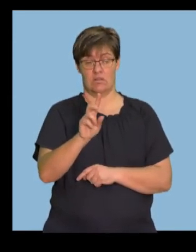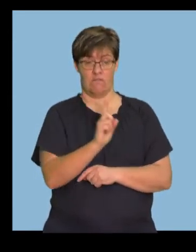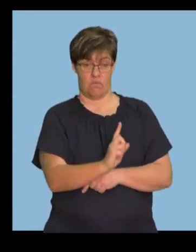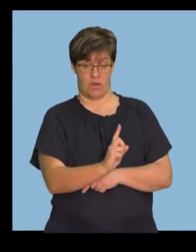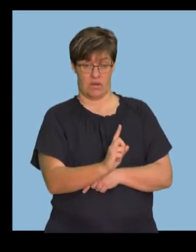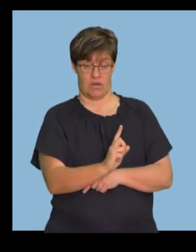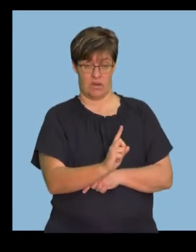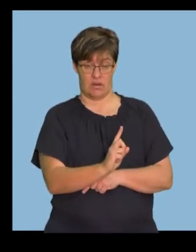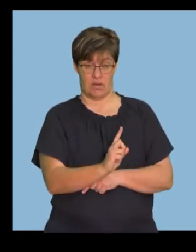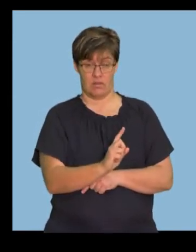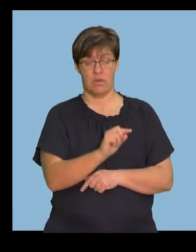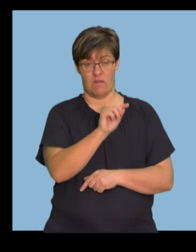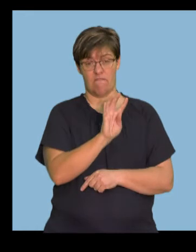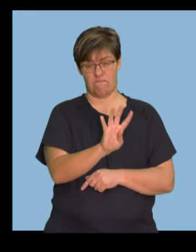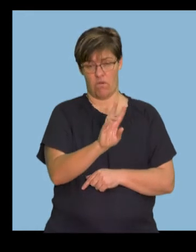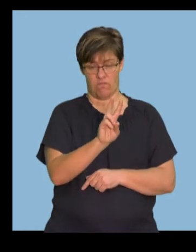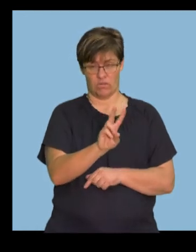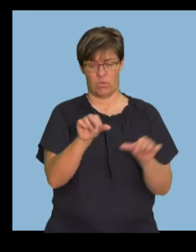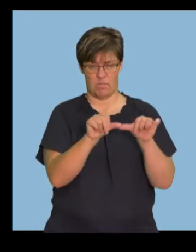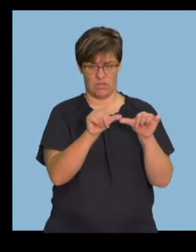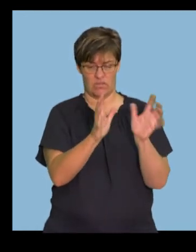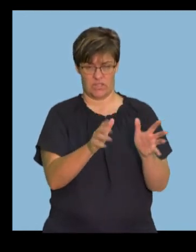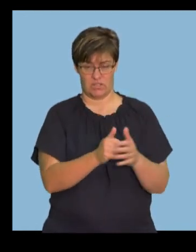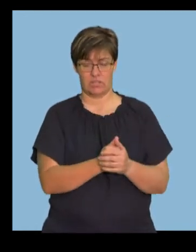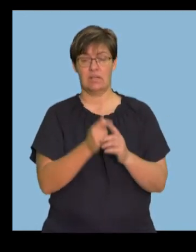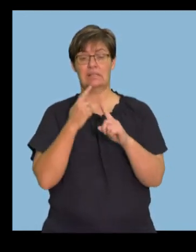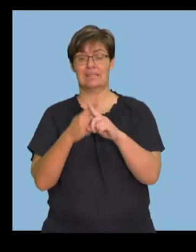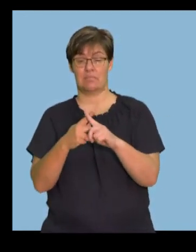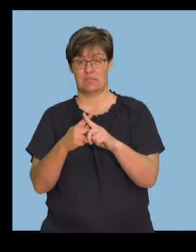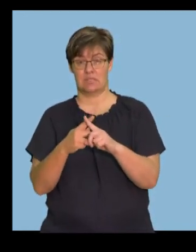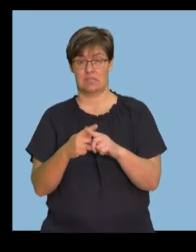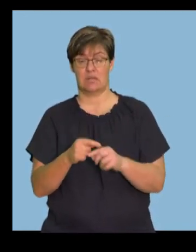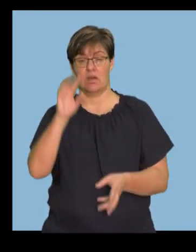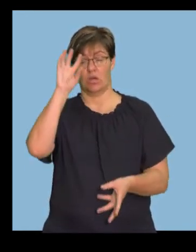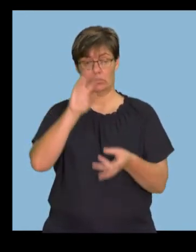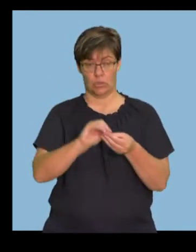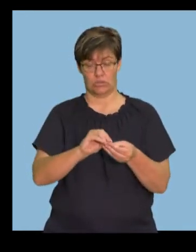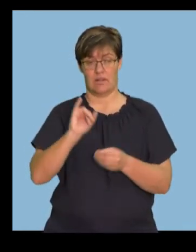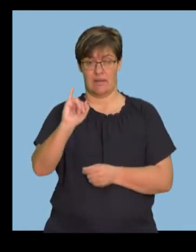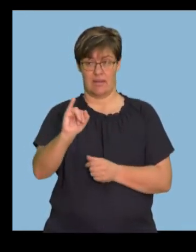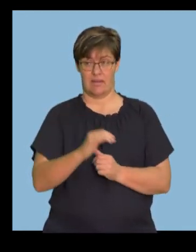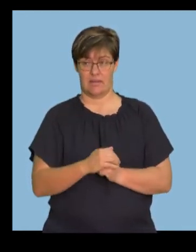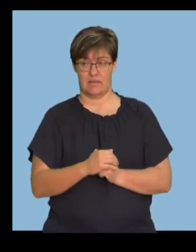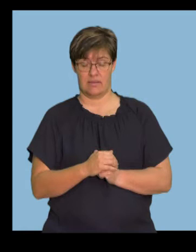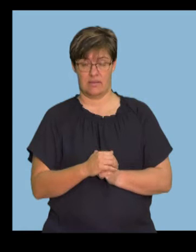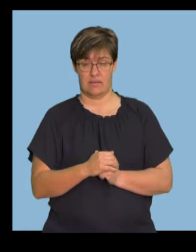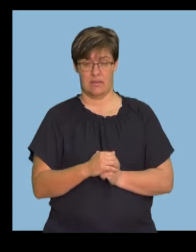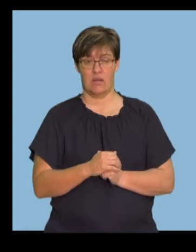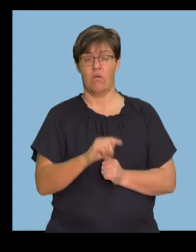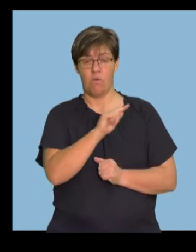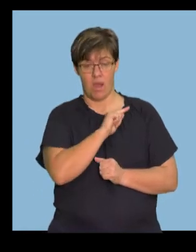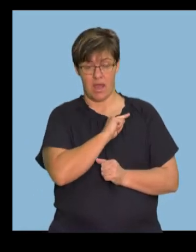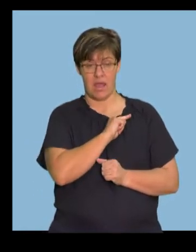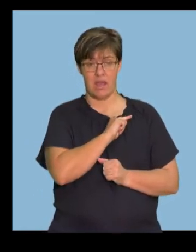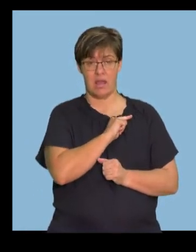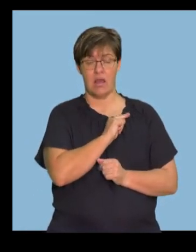voltage, okay, for 1, which is 4 volts, as it has been measured there, multiplied by the total current,